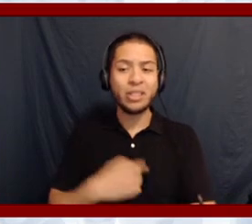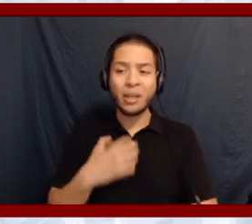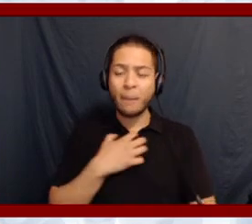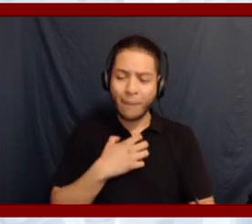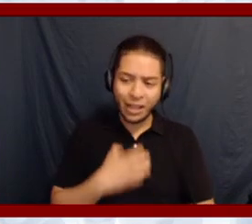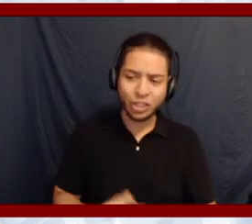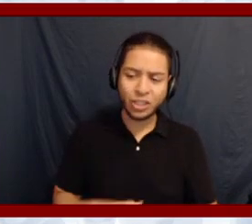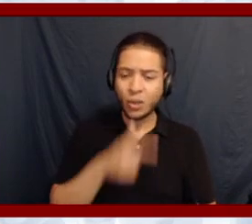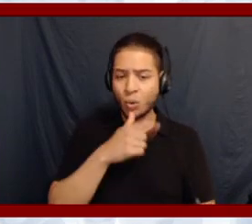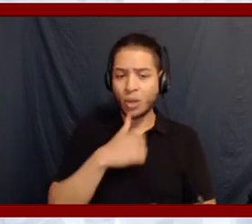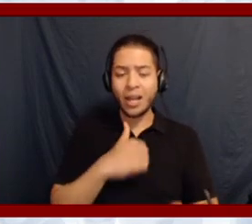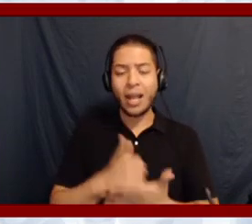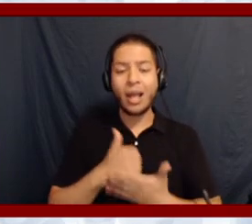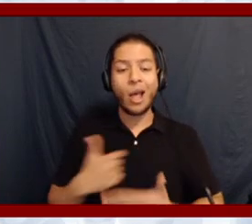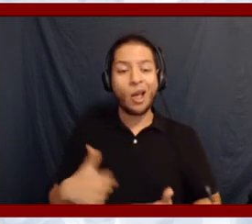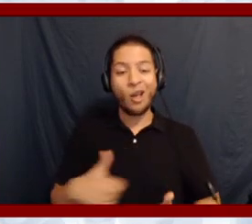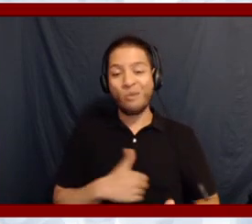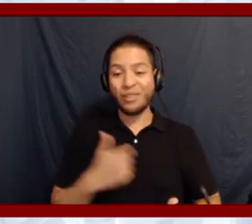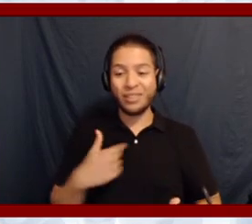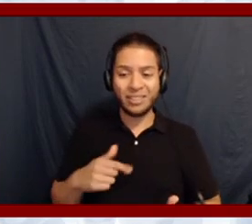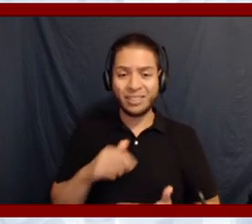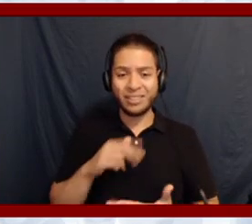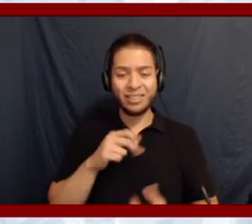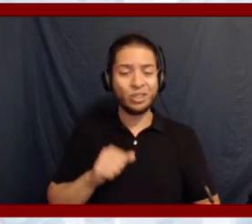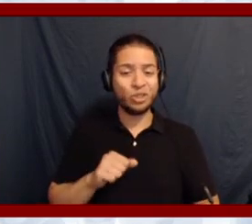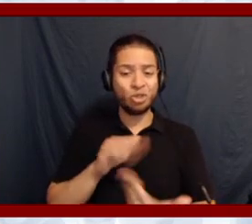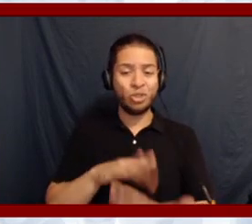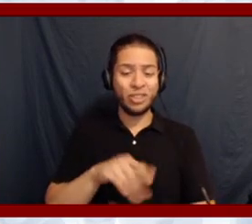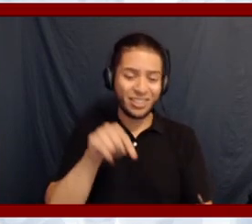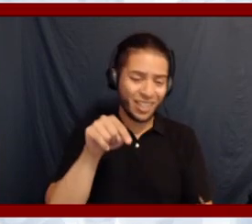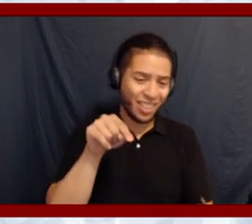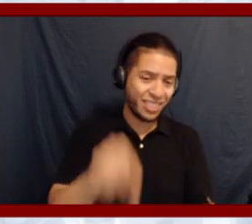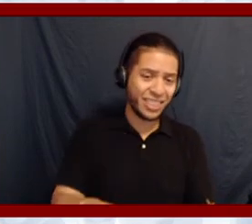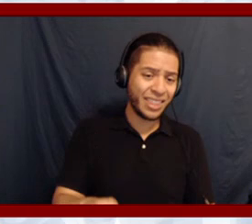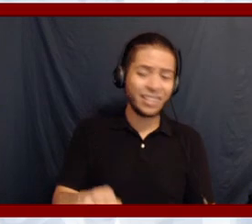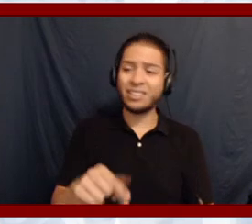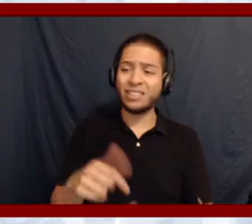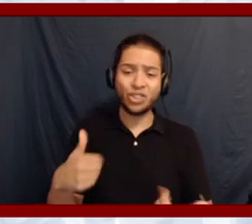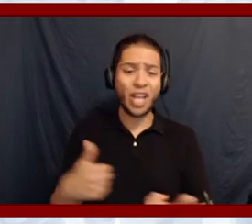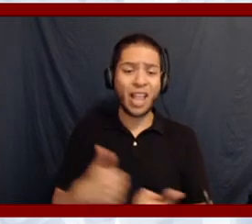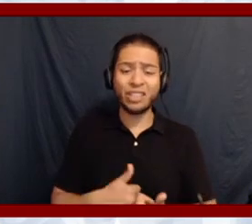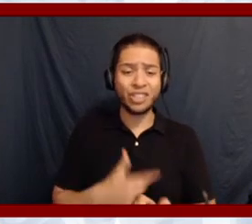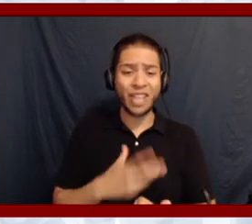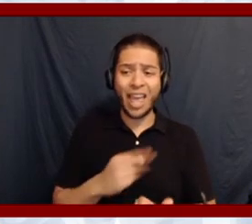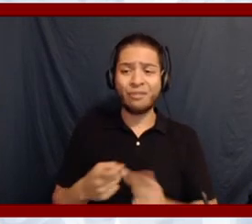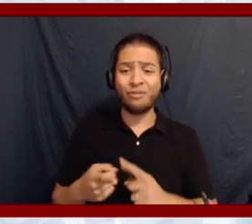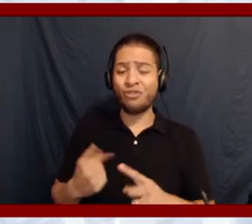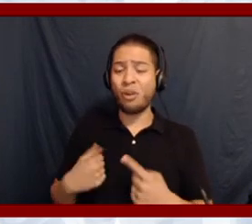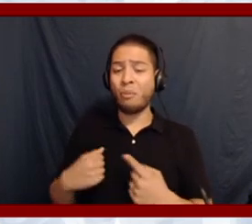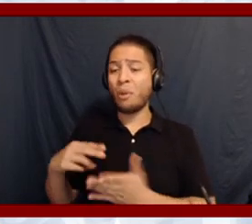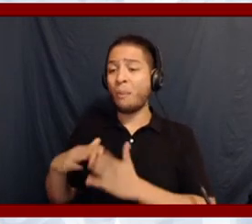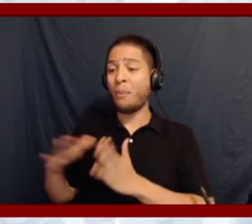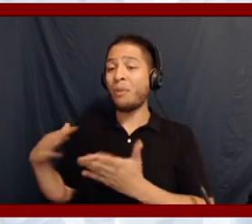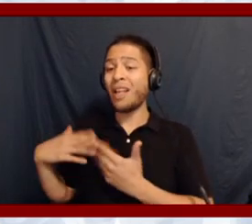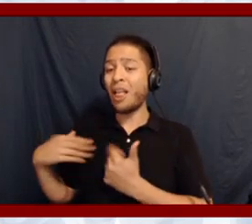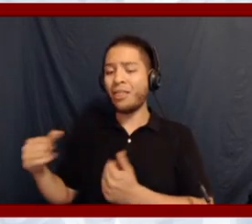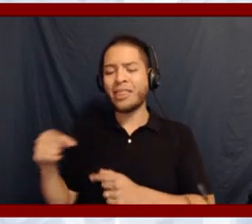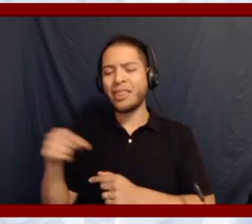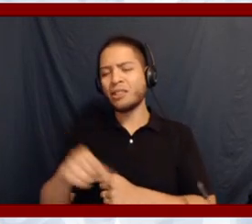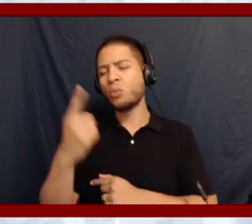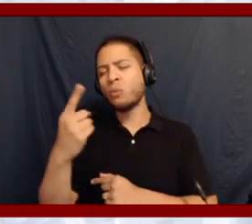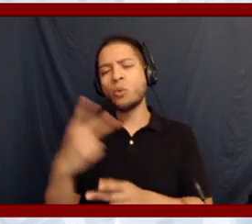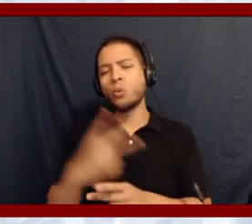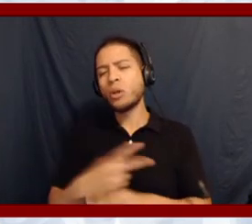said before, is historically one of the worst and most important challenges from a public health standpoint that we've had in over 100 years.